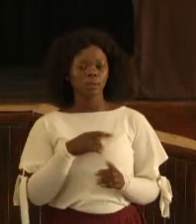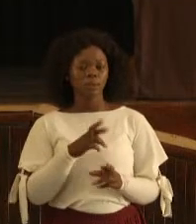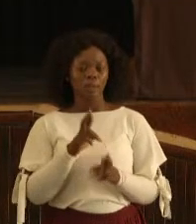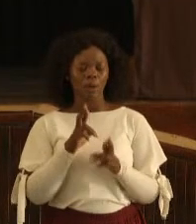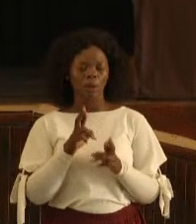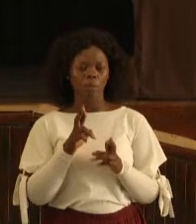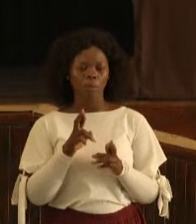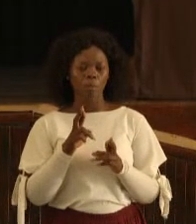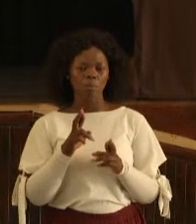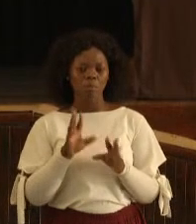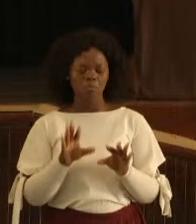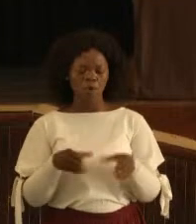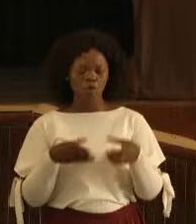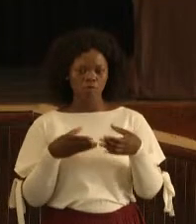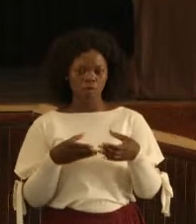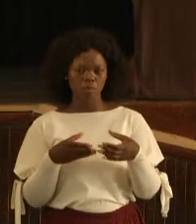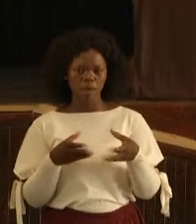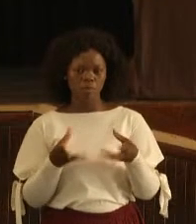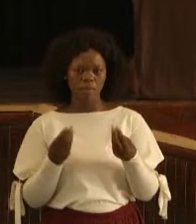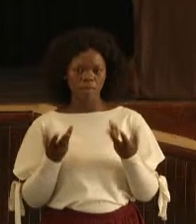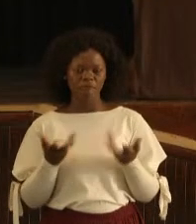got a document.